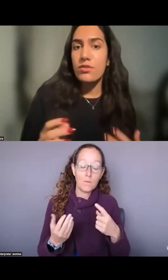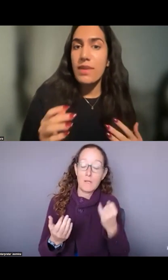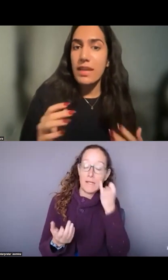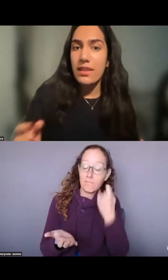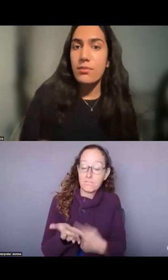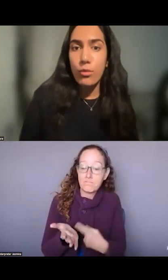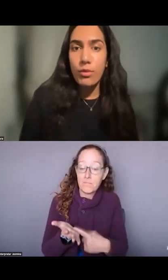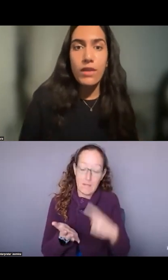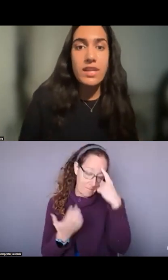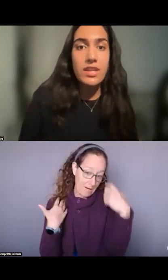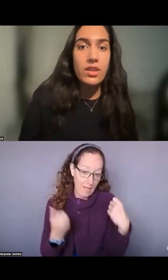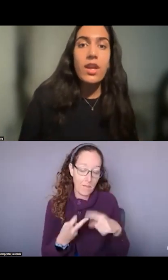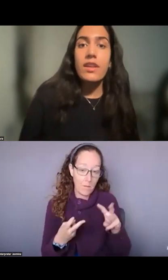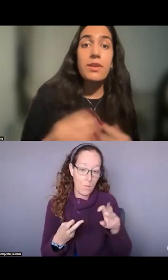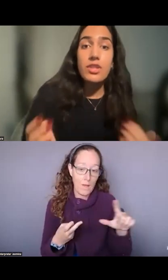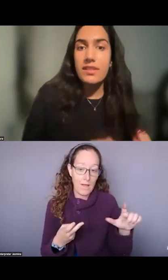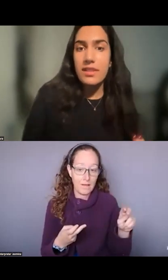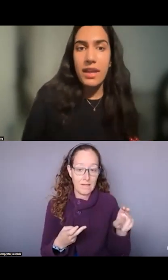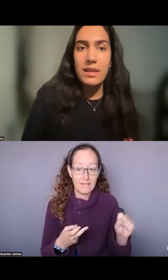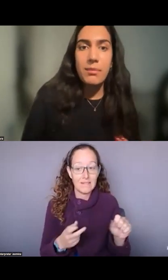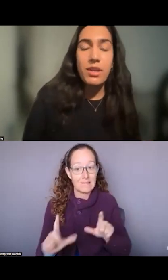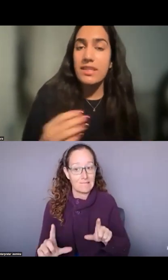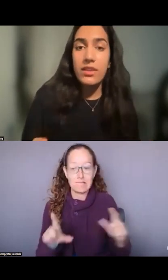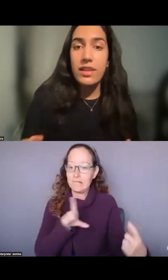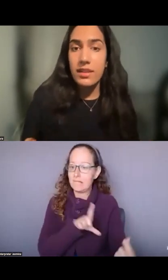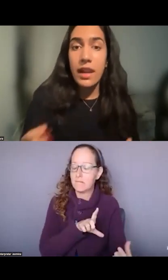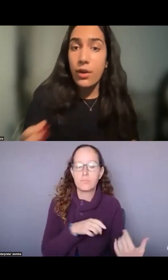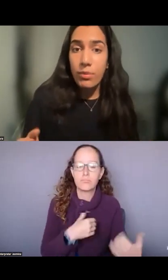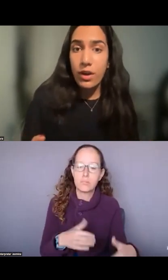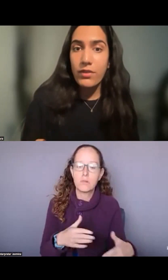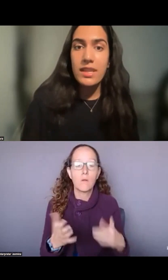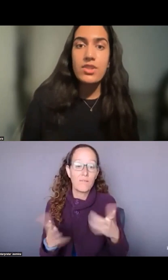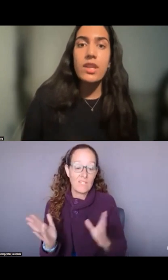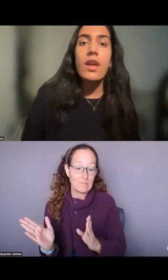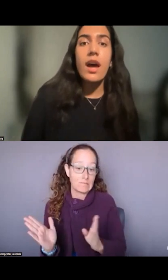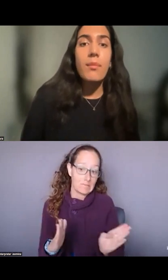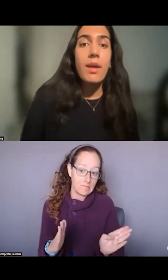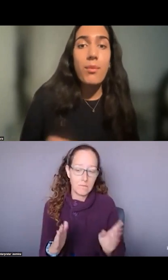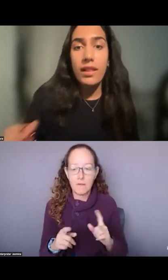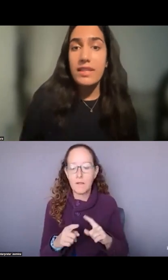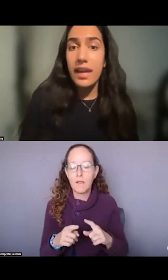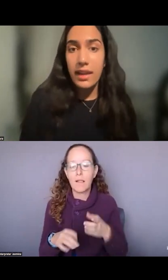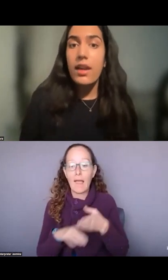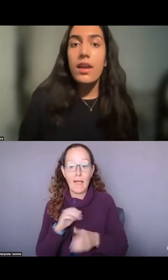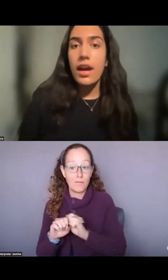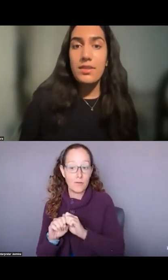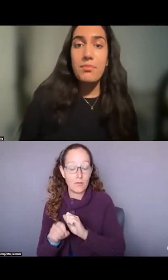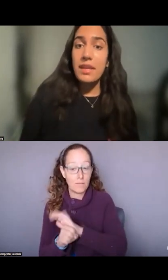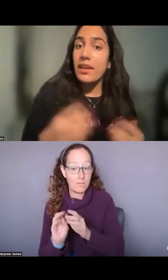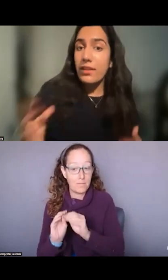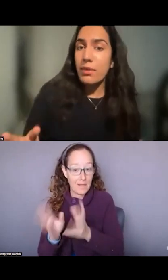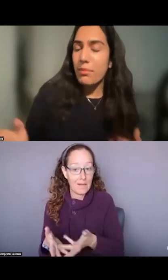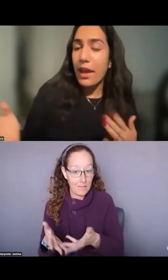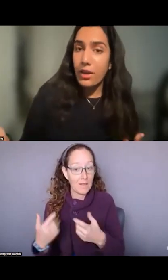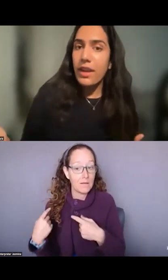needle in terms of making this a more open conversation, especially since the pandemic, but it still isn't an open conversation. While it is getting to